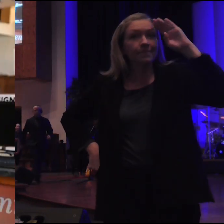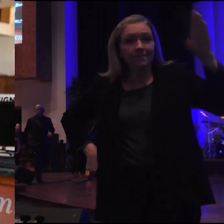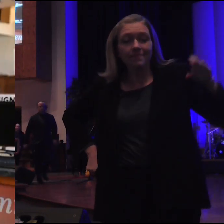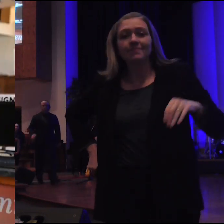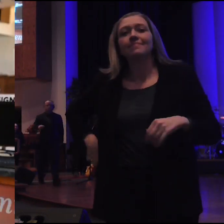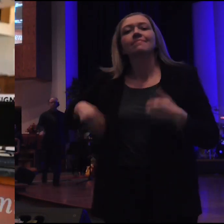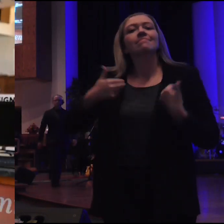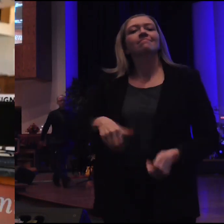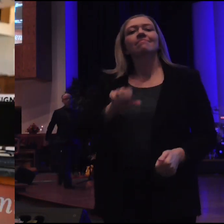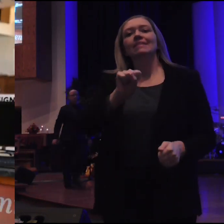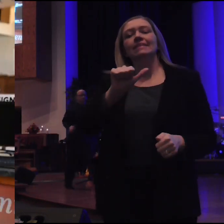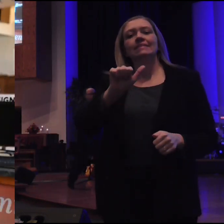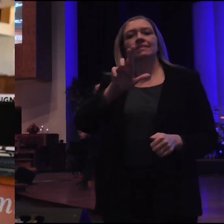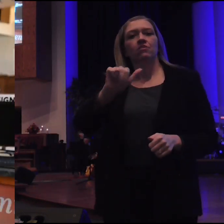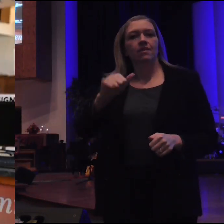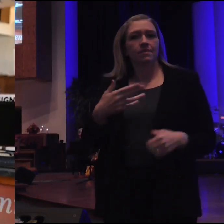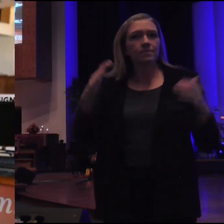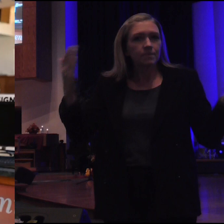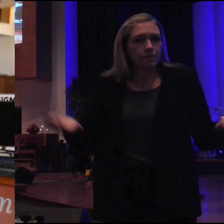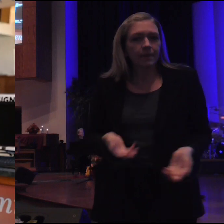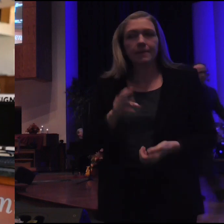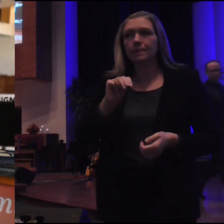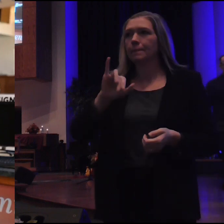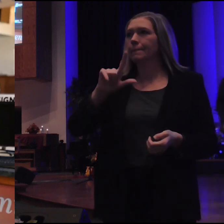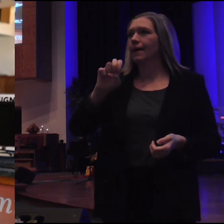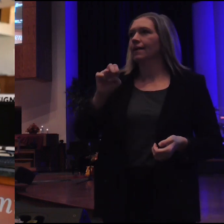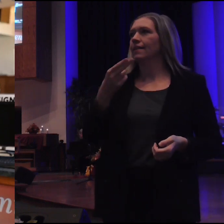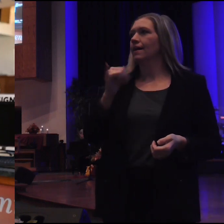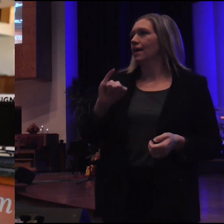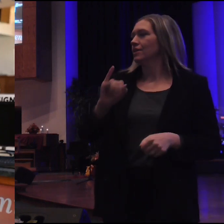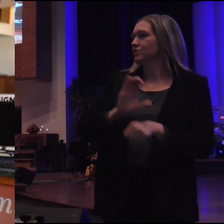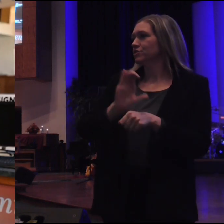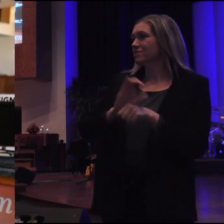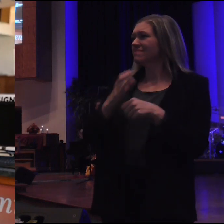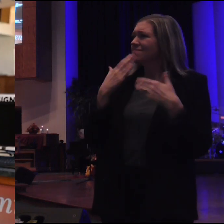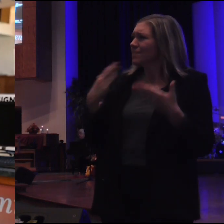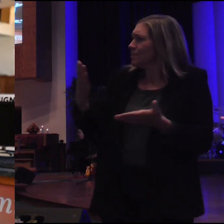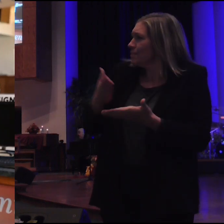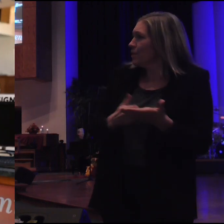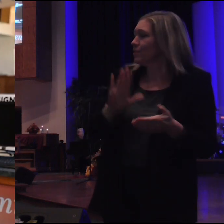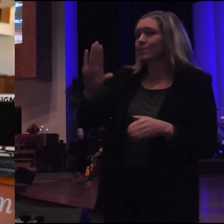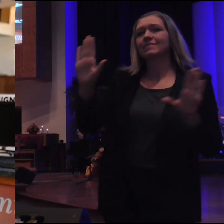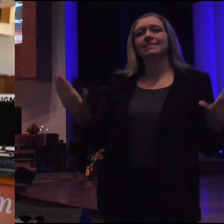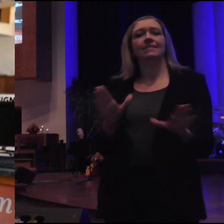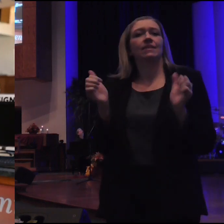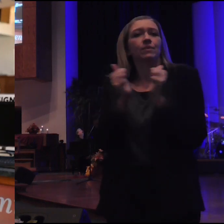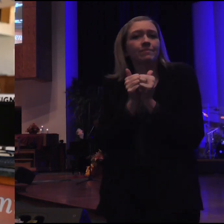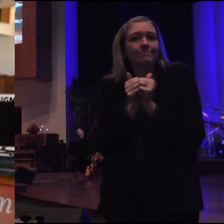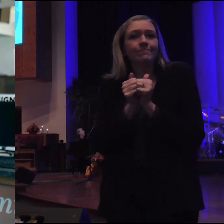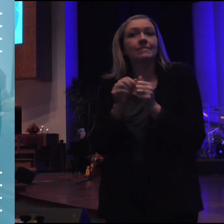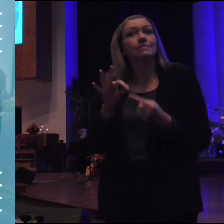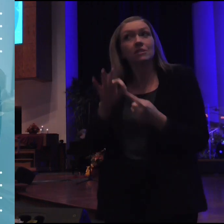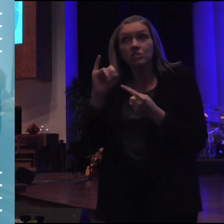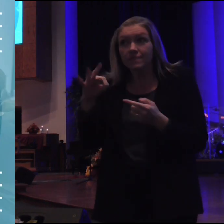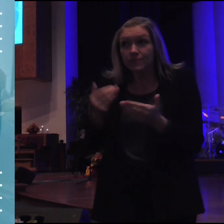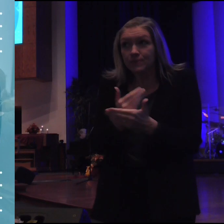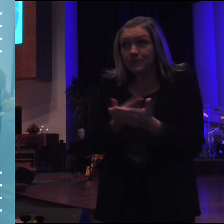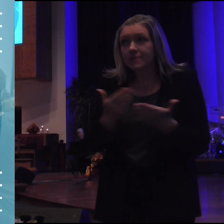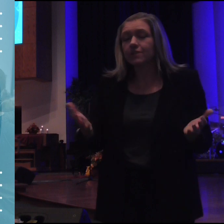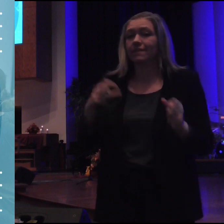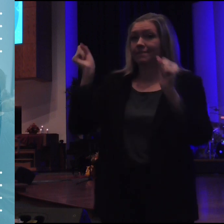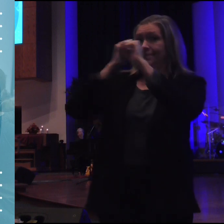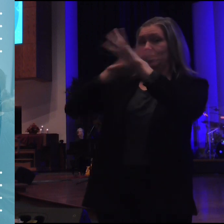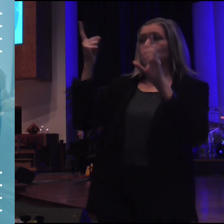everybody, I'm Sarah and welcome to Mile High Church. Thank you for spending a portion of your Sunday with us, especially if you're new. Our